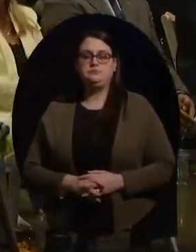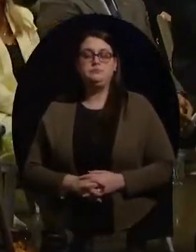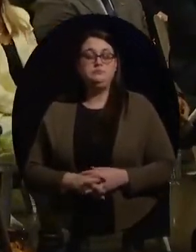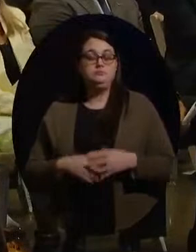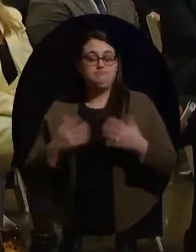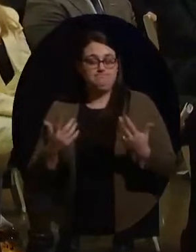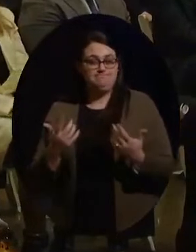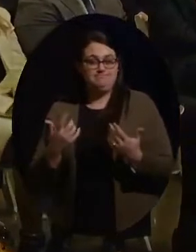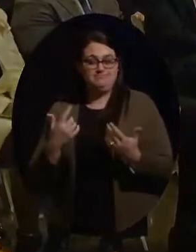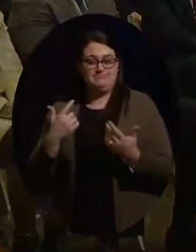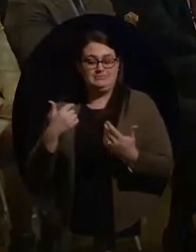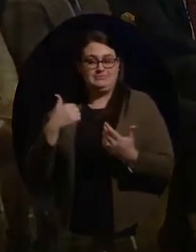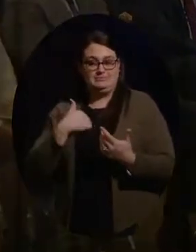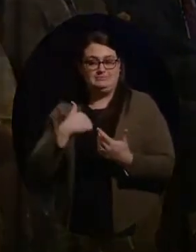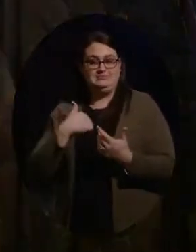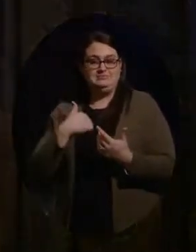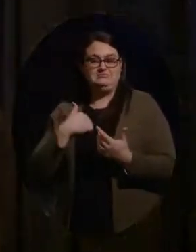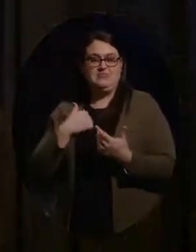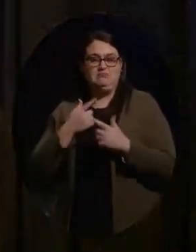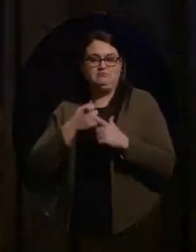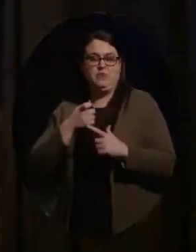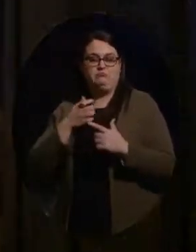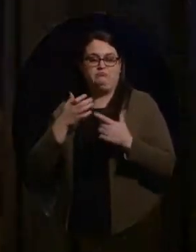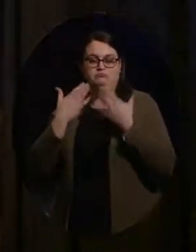See, I'm the product of public education.